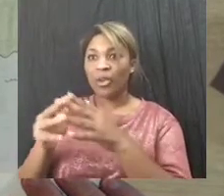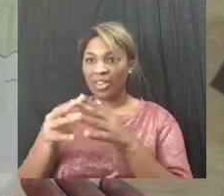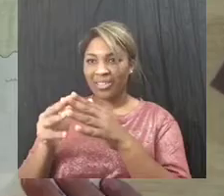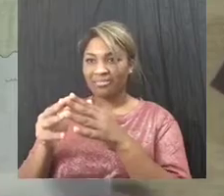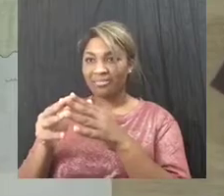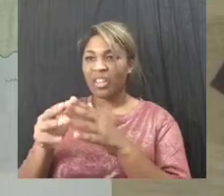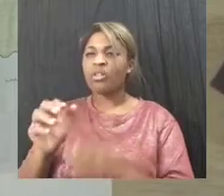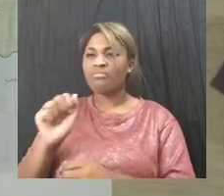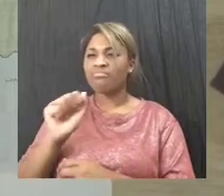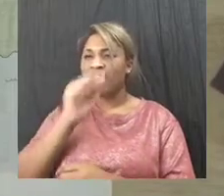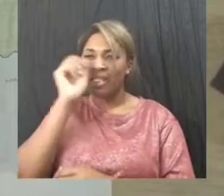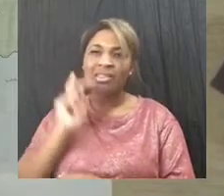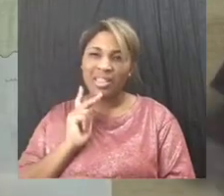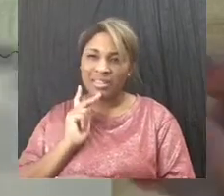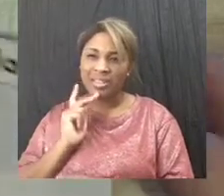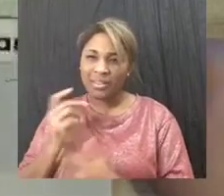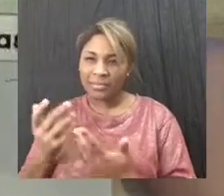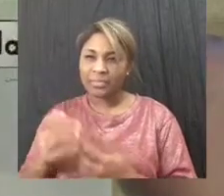Alaska.